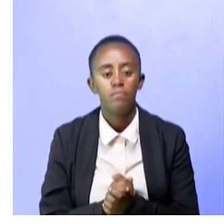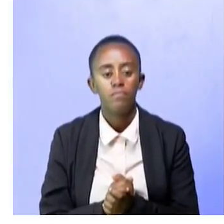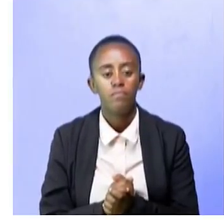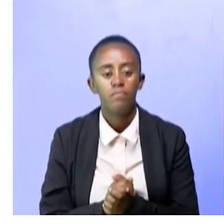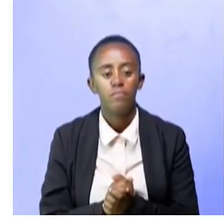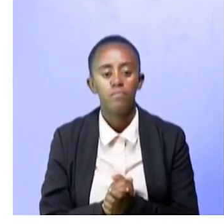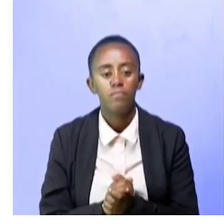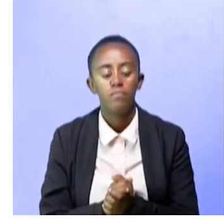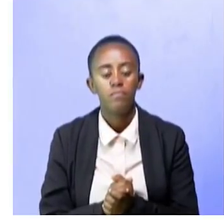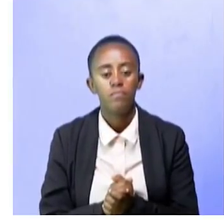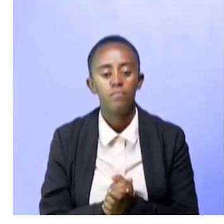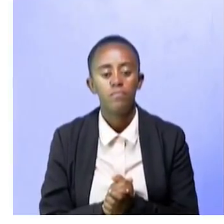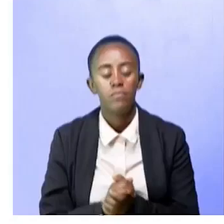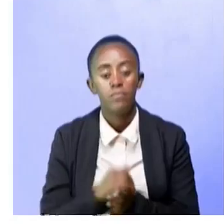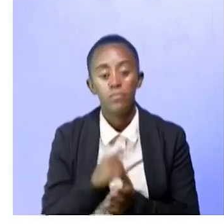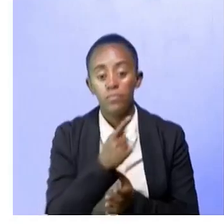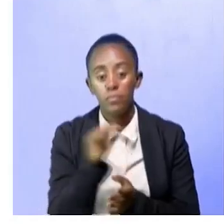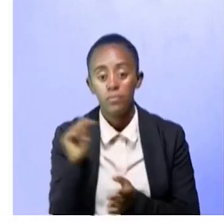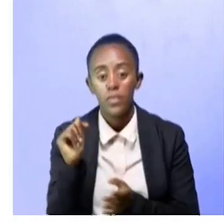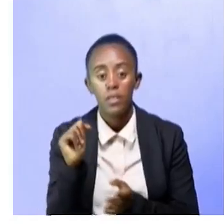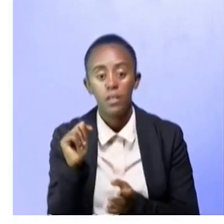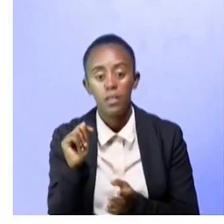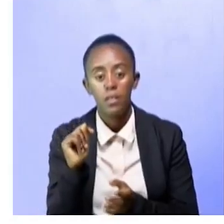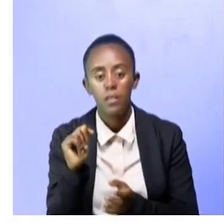altering of